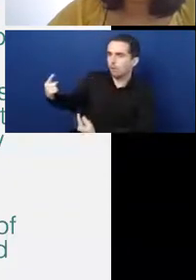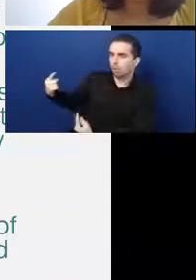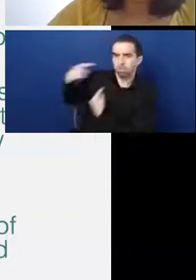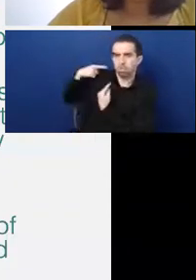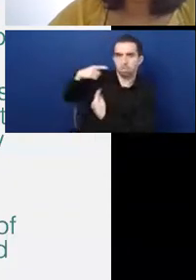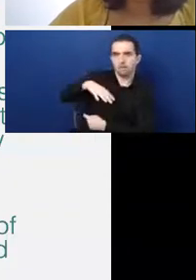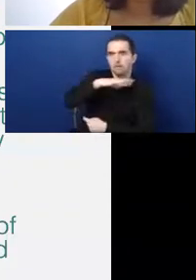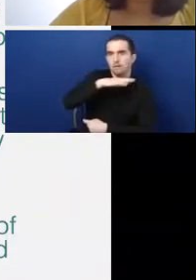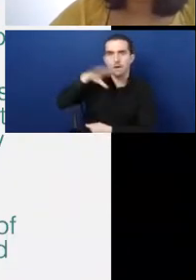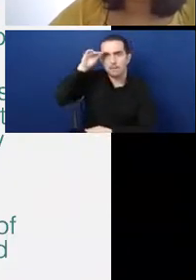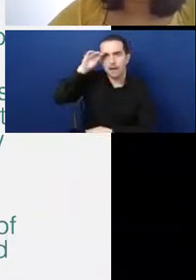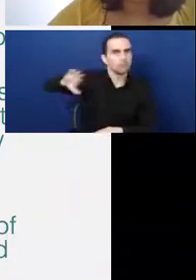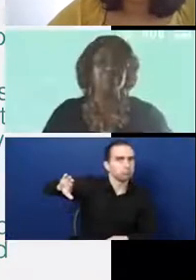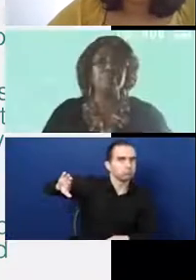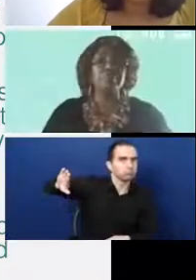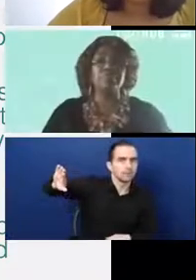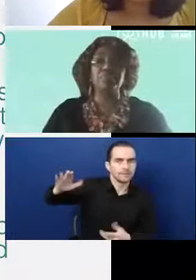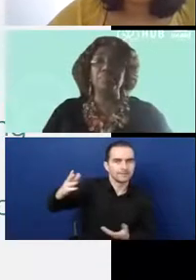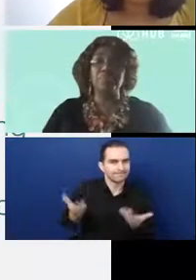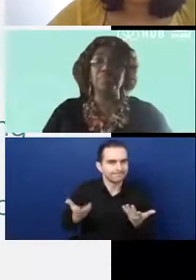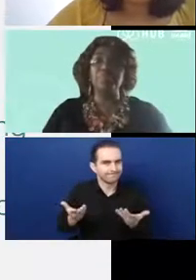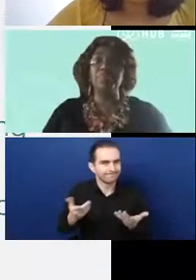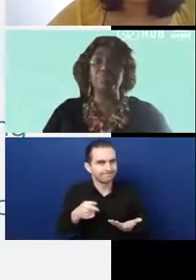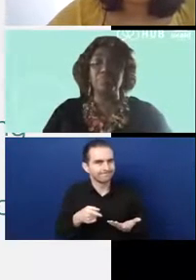May I have next slide? Let's go to